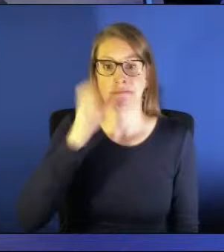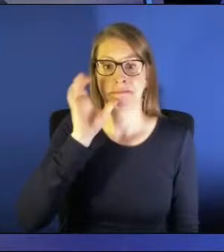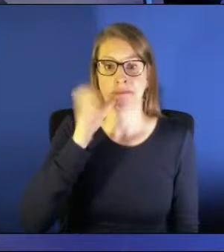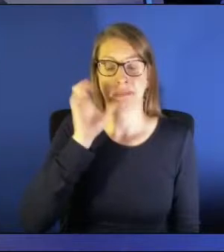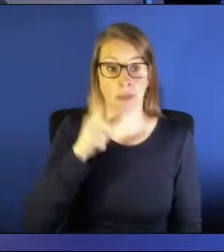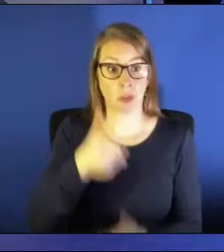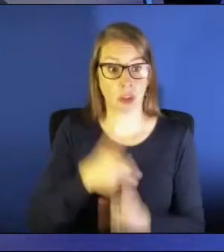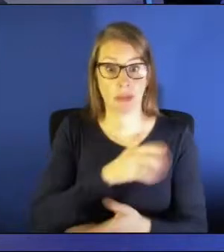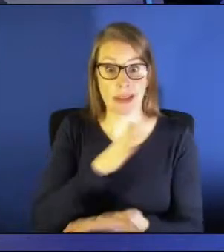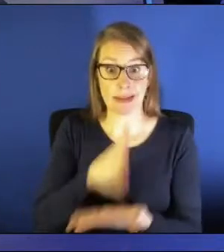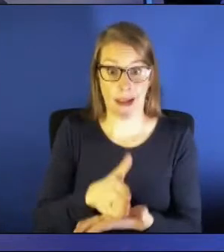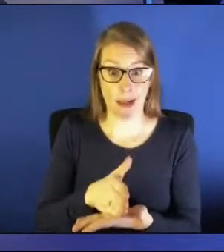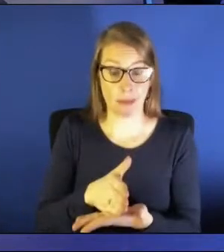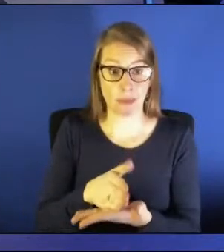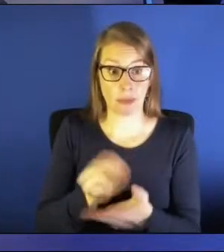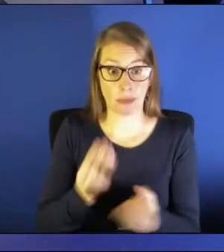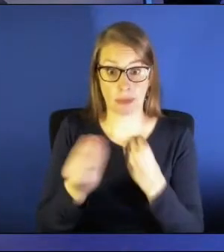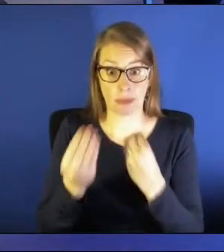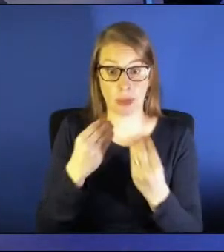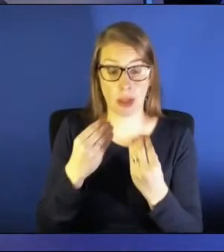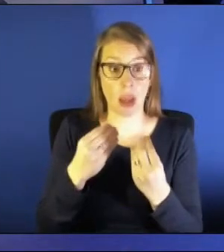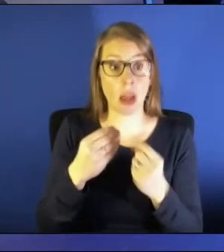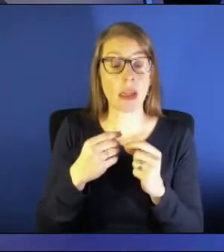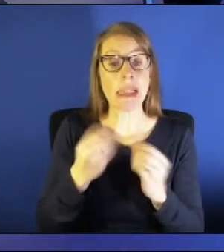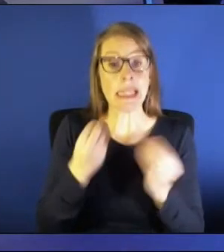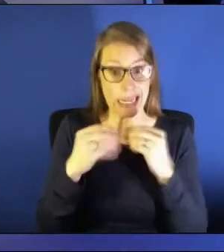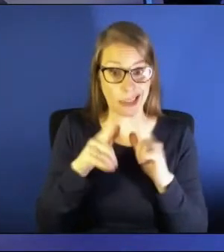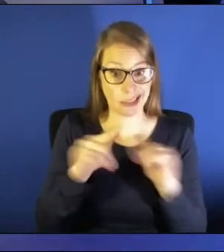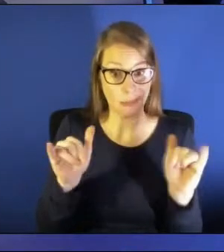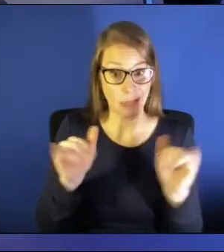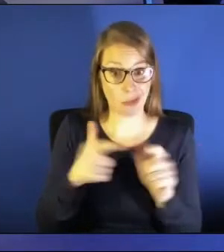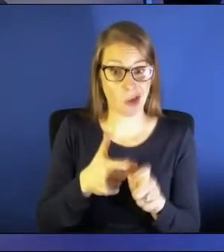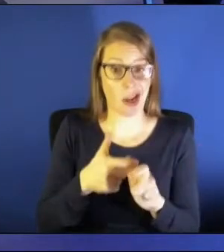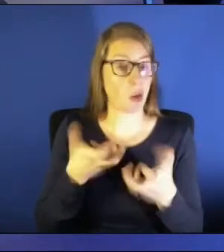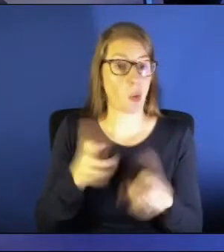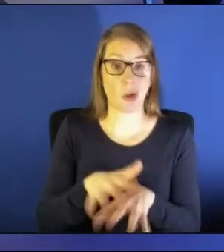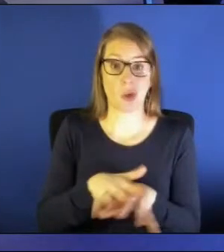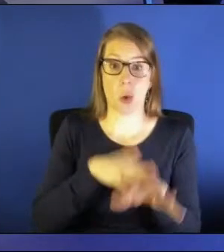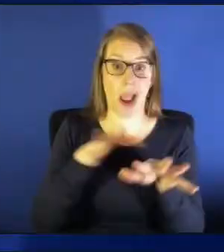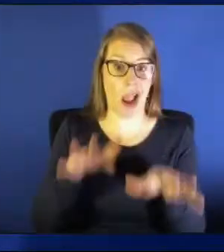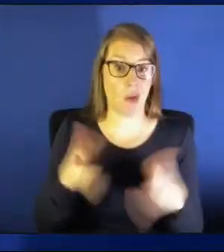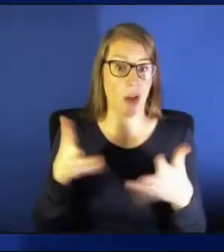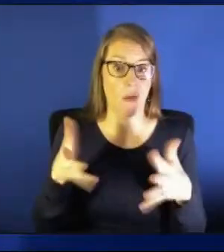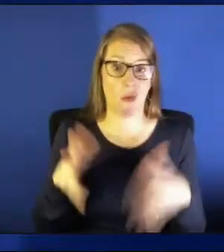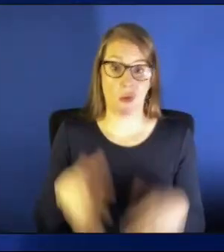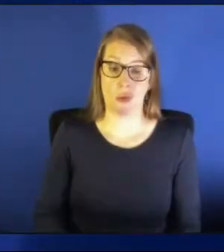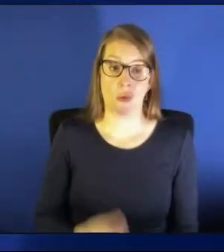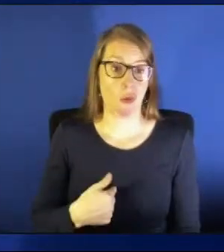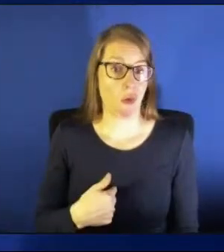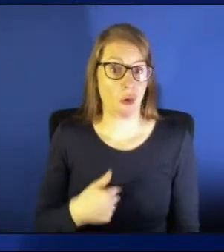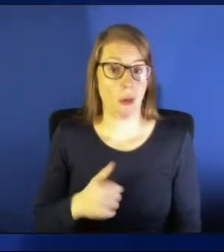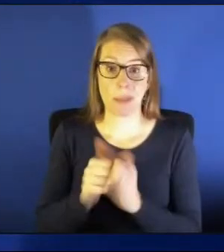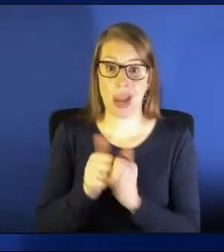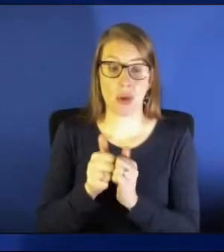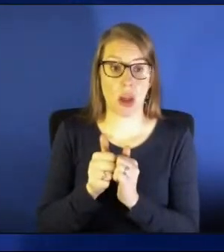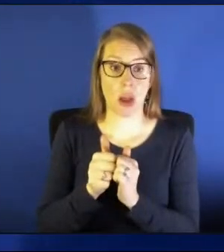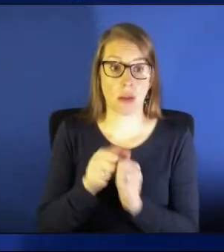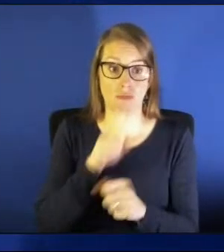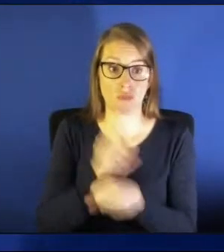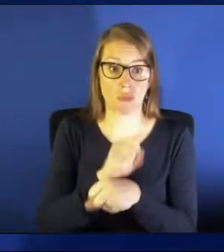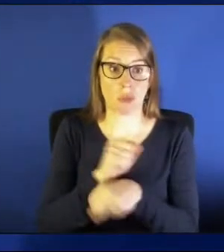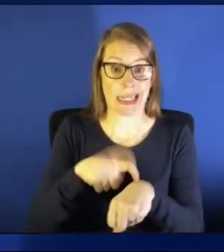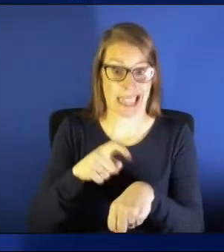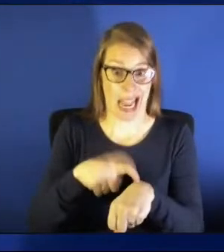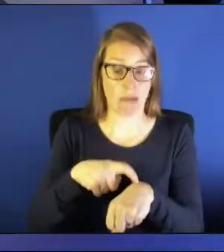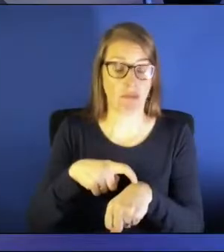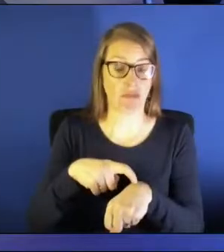this? Tell us how that works. I'm eating as I'm running. You run and because I don't eat. want to slow down at all. Okay. This is the marathon is truly a timed event, and you want to